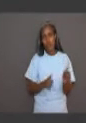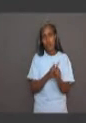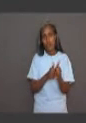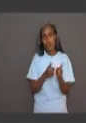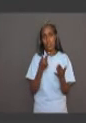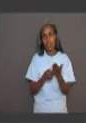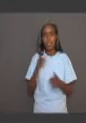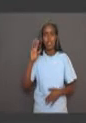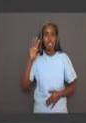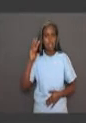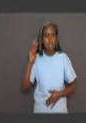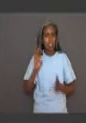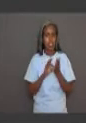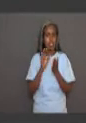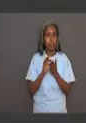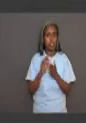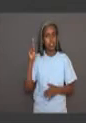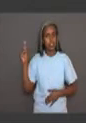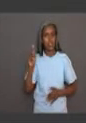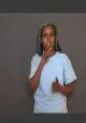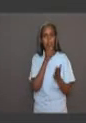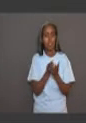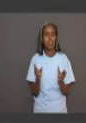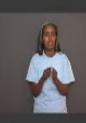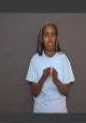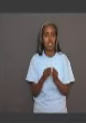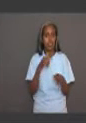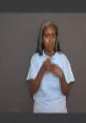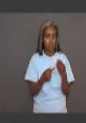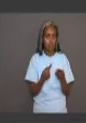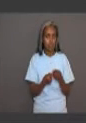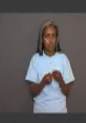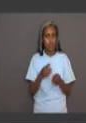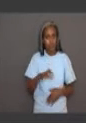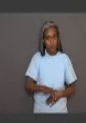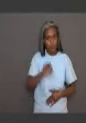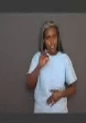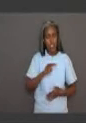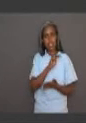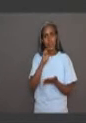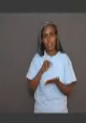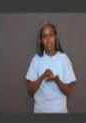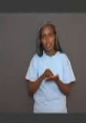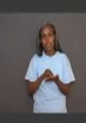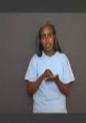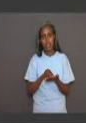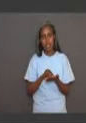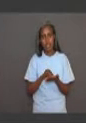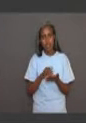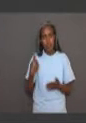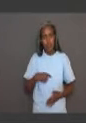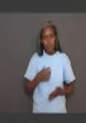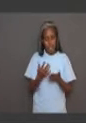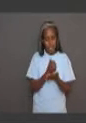are 6 numbers in this data set. So, to find the median, we take